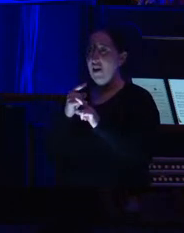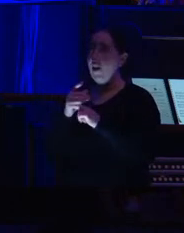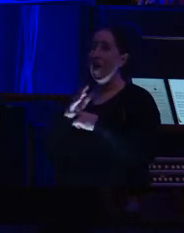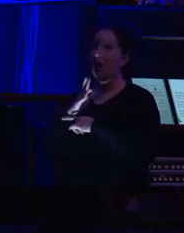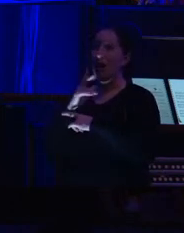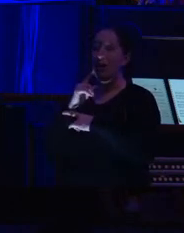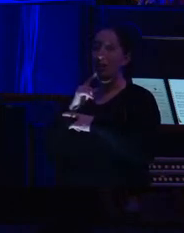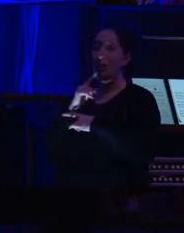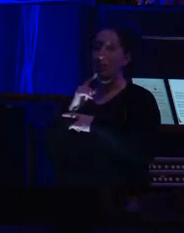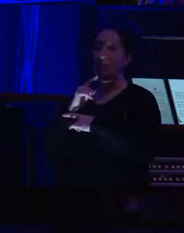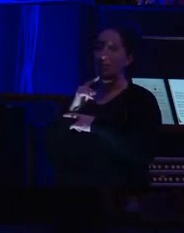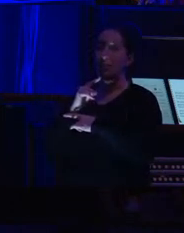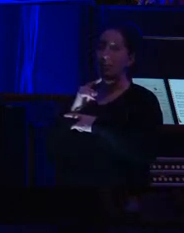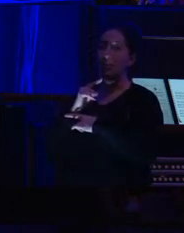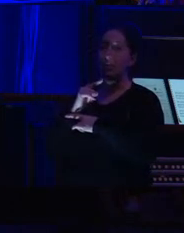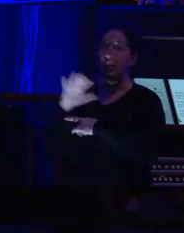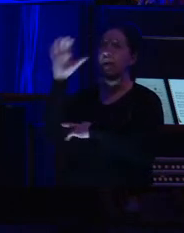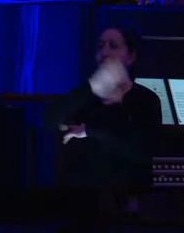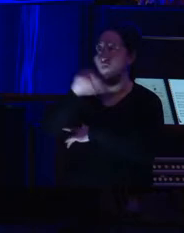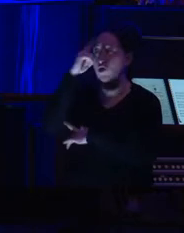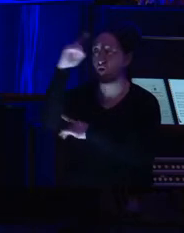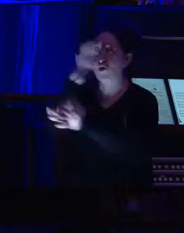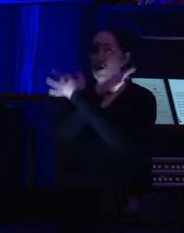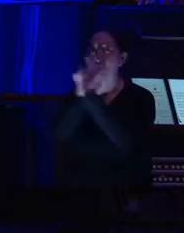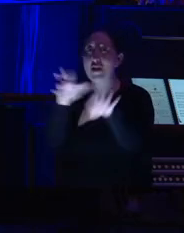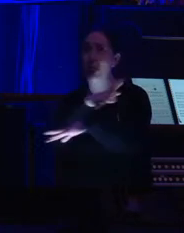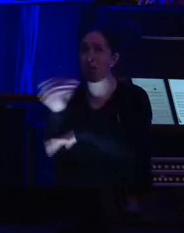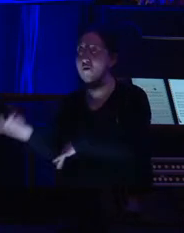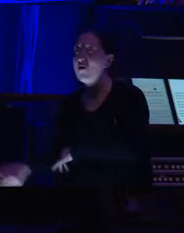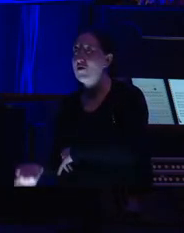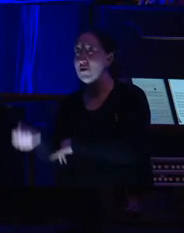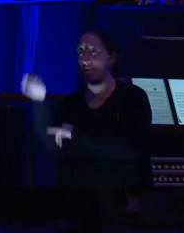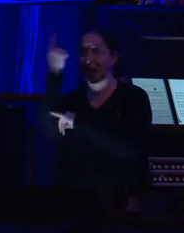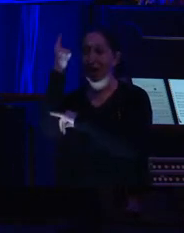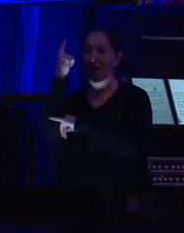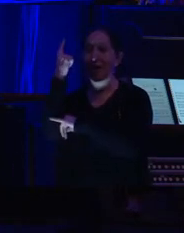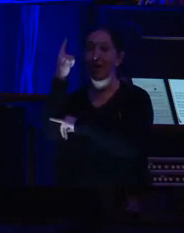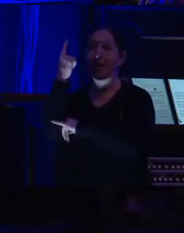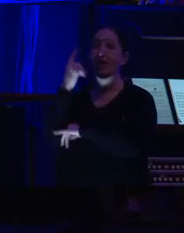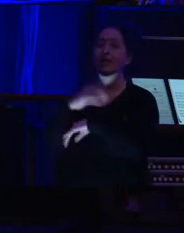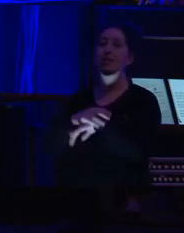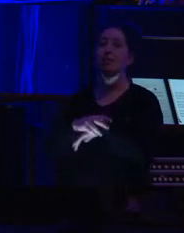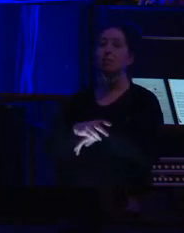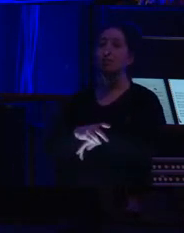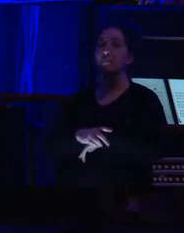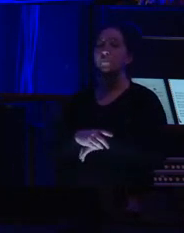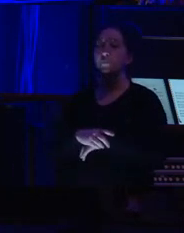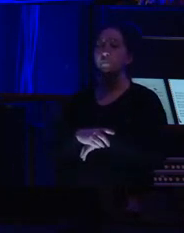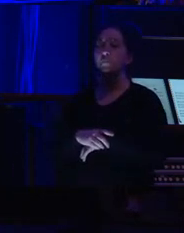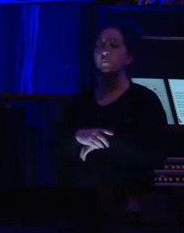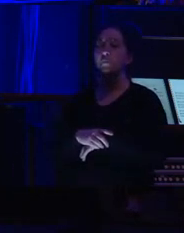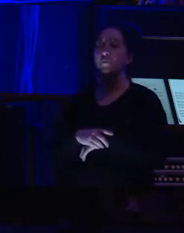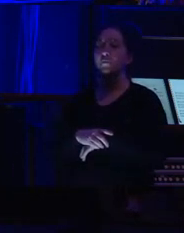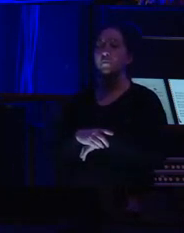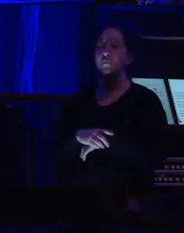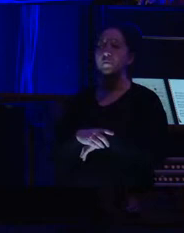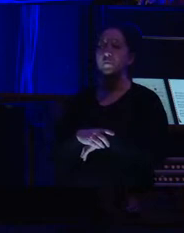of knowledge in the search for freedom and understanding in democratic